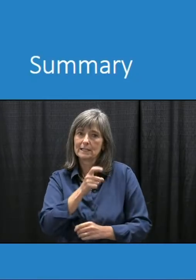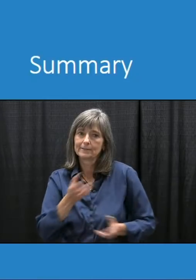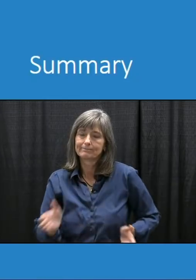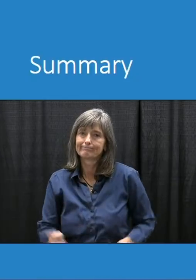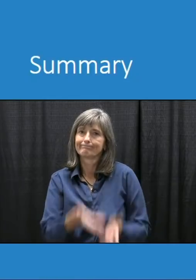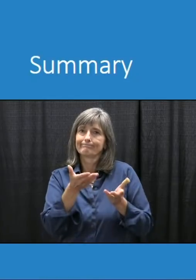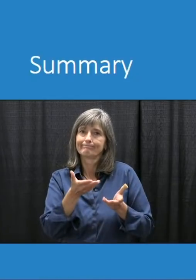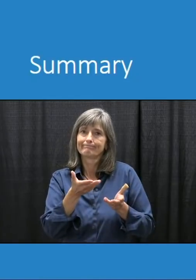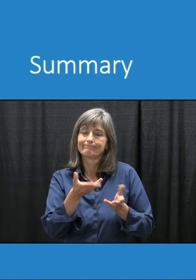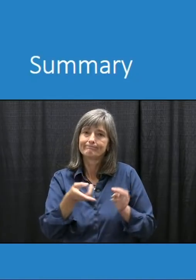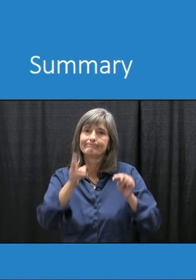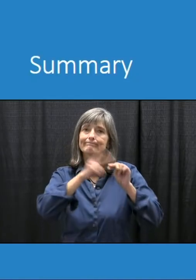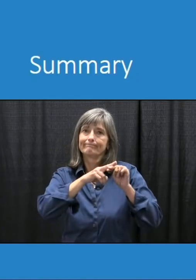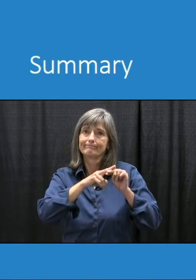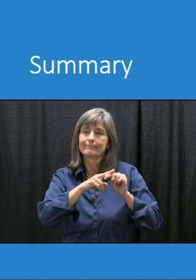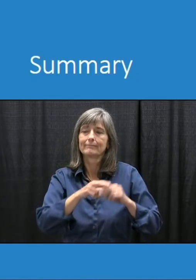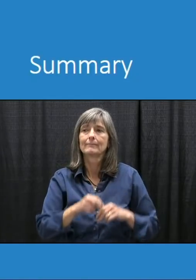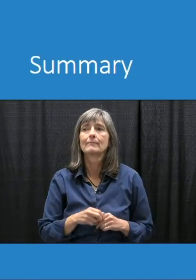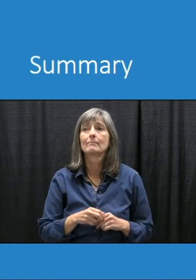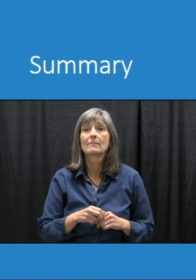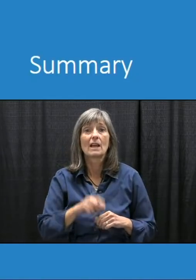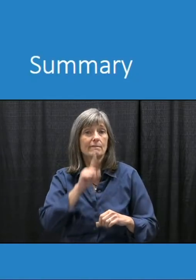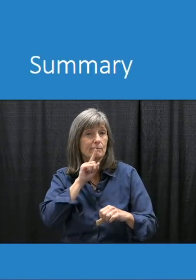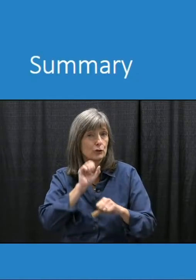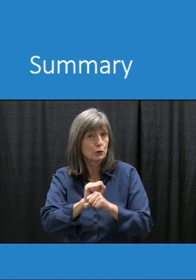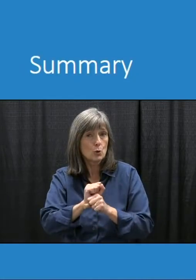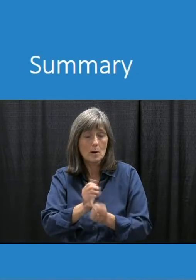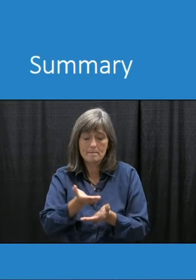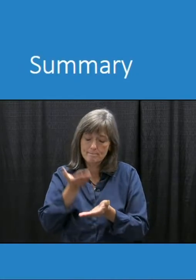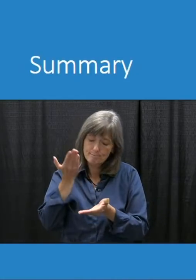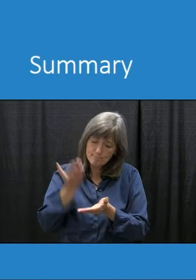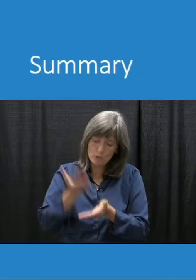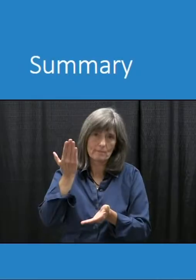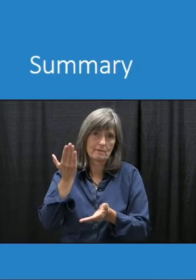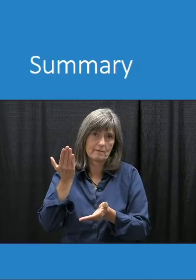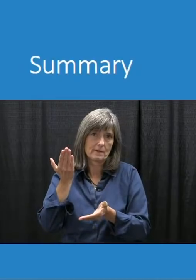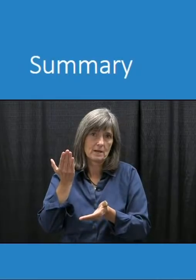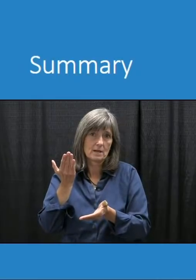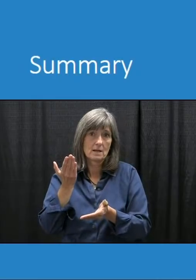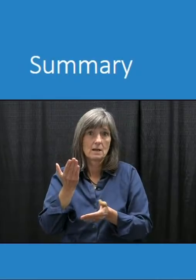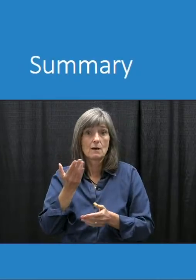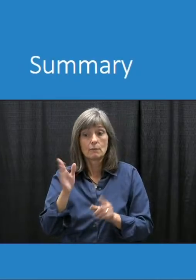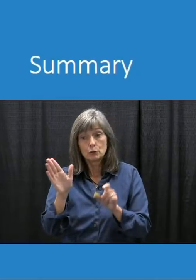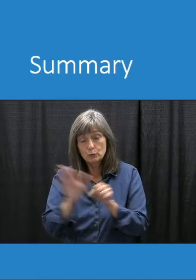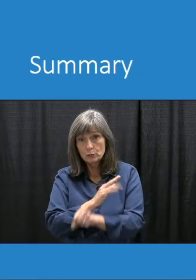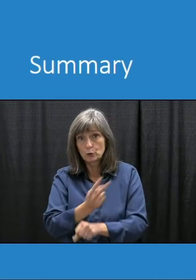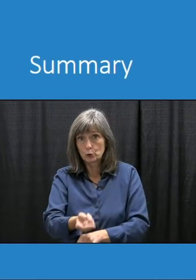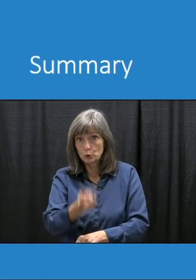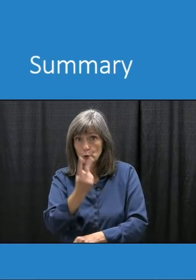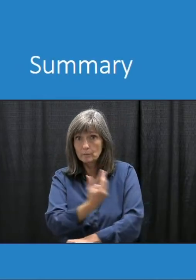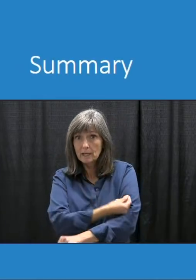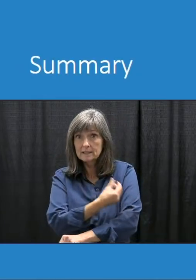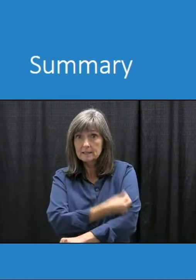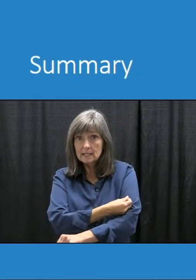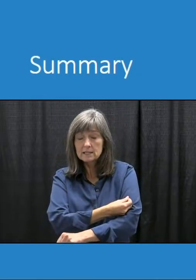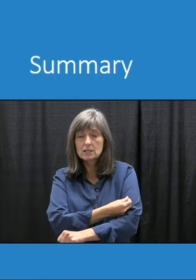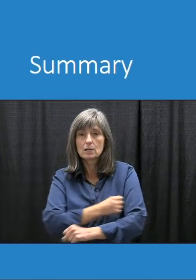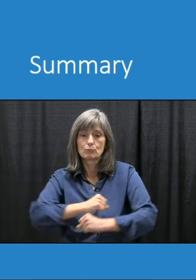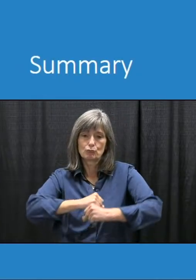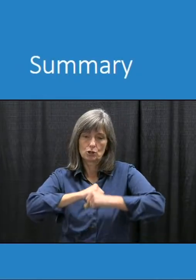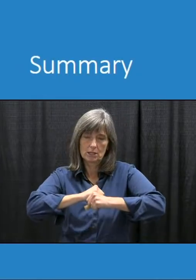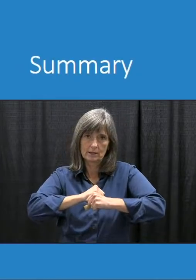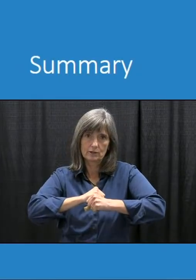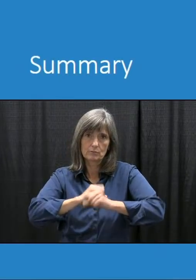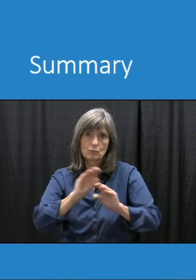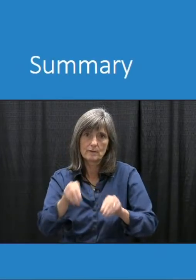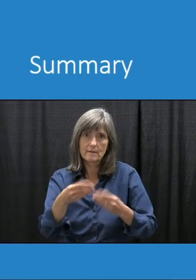And without any doubt, full vaccination offers substantial protection against COVID-19. It's shown to be safe,